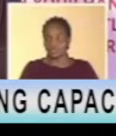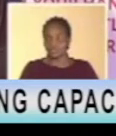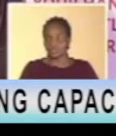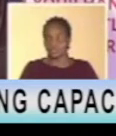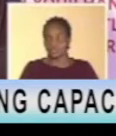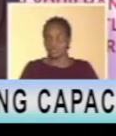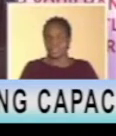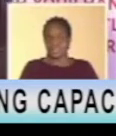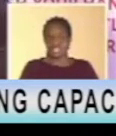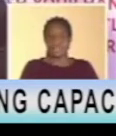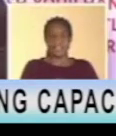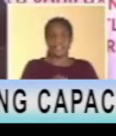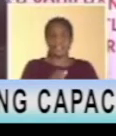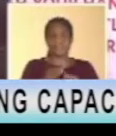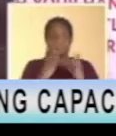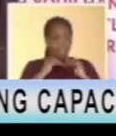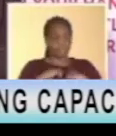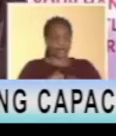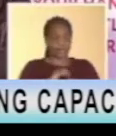They are distributed as follows: